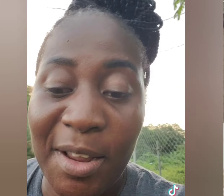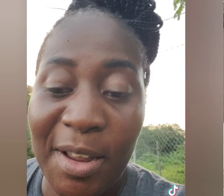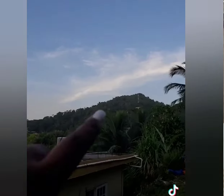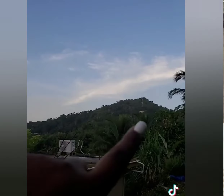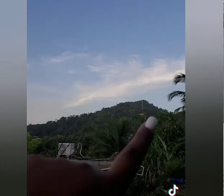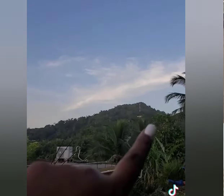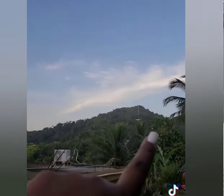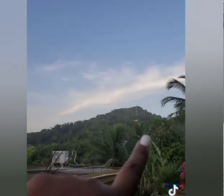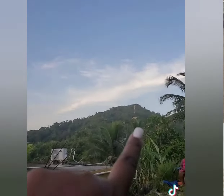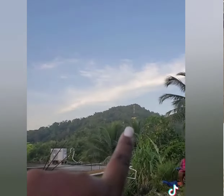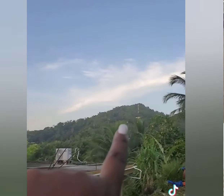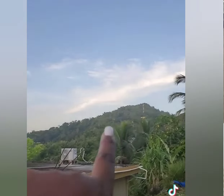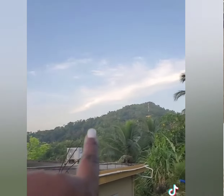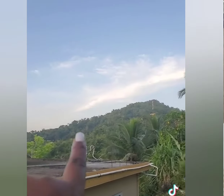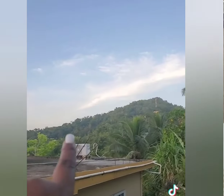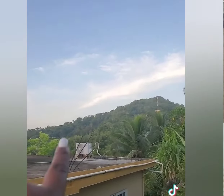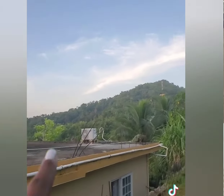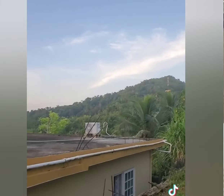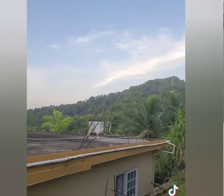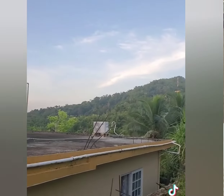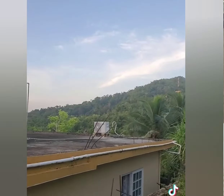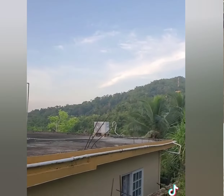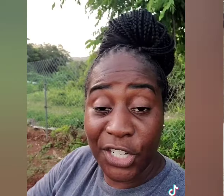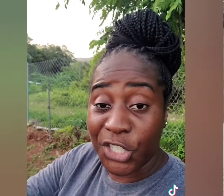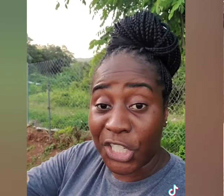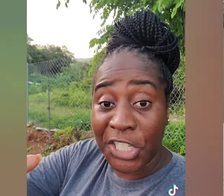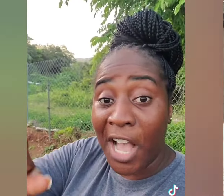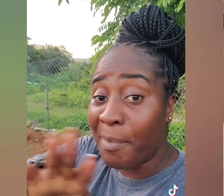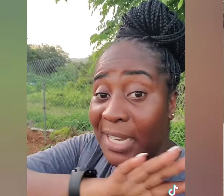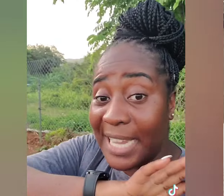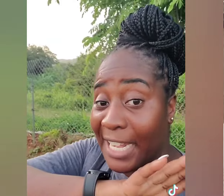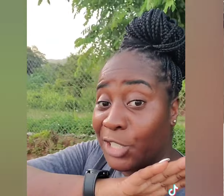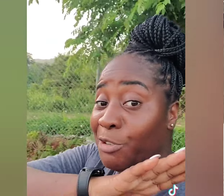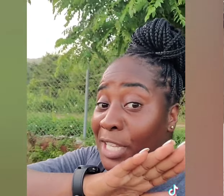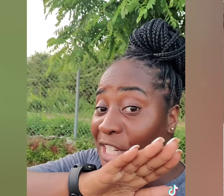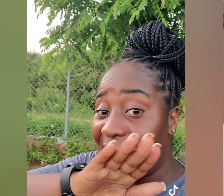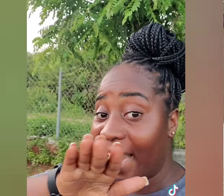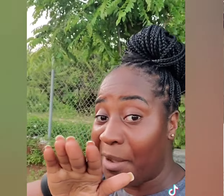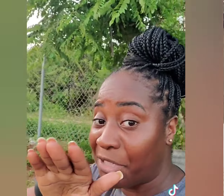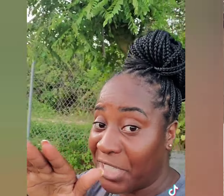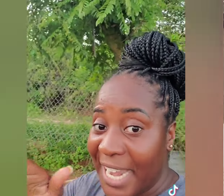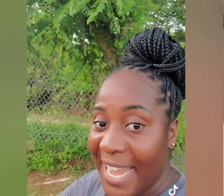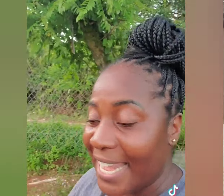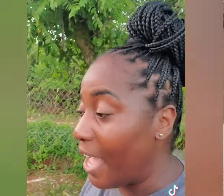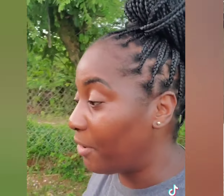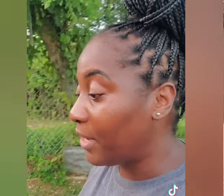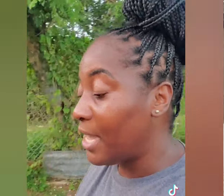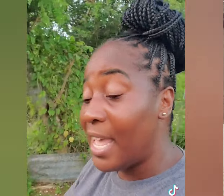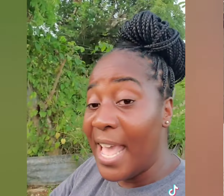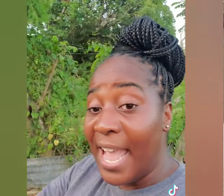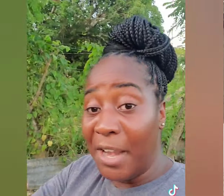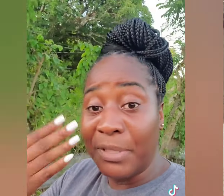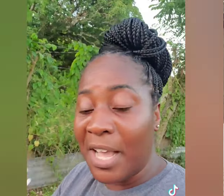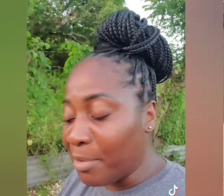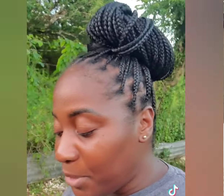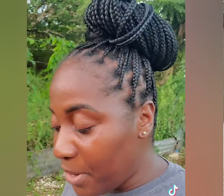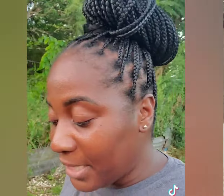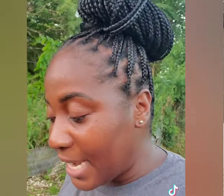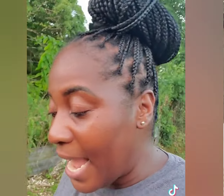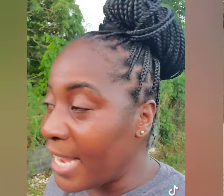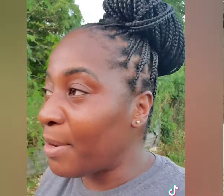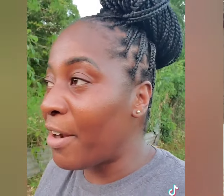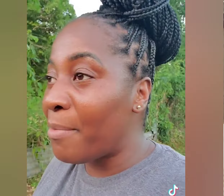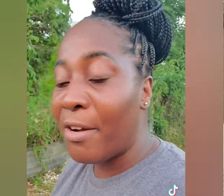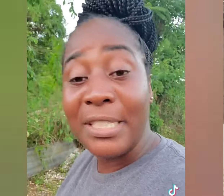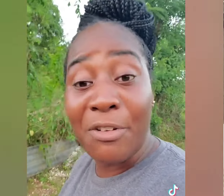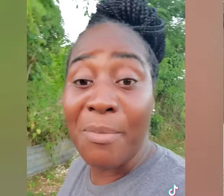Let me show over there. And I saw wind just coming. It's like the trees look like they were just laying down. And it was coming towards